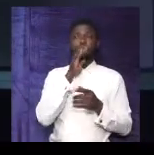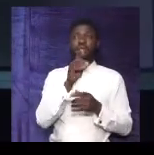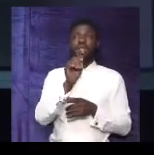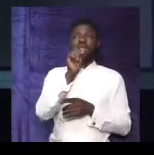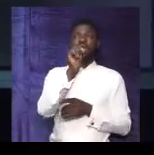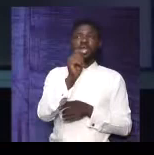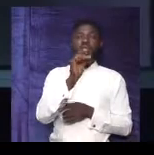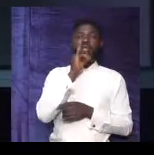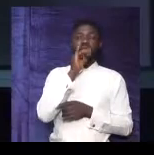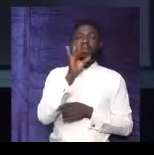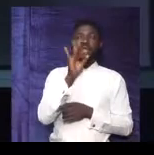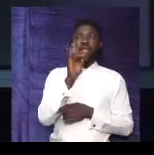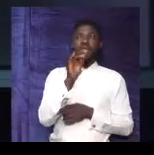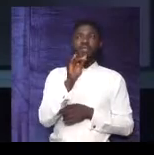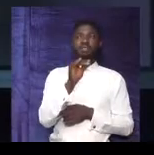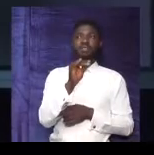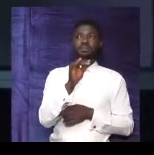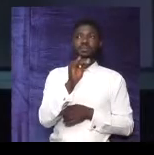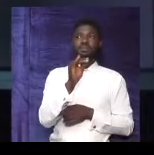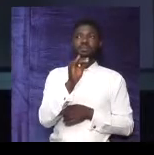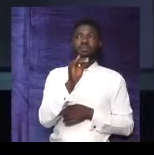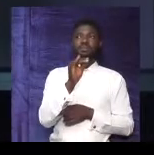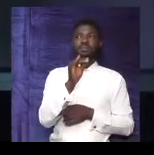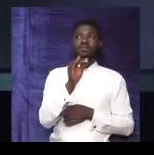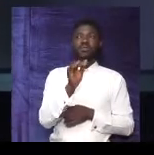gotten. So A is 80